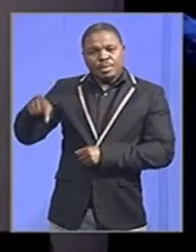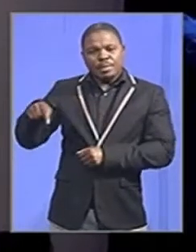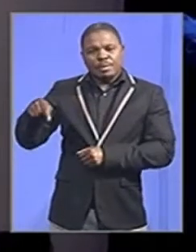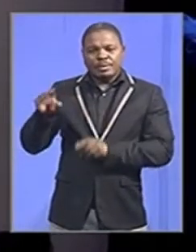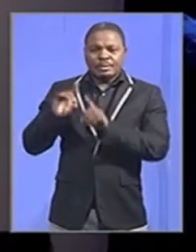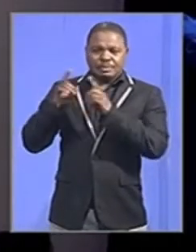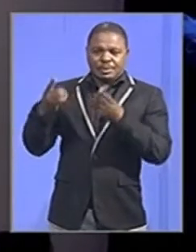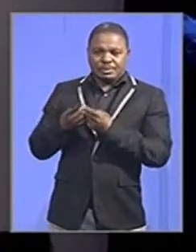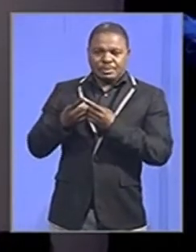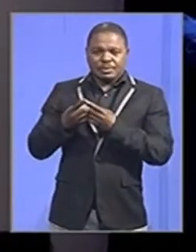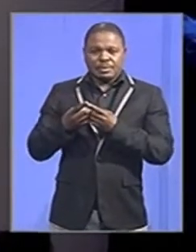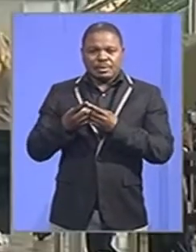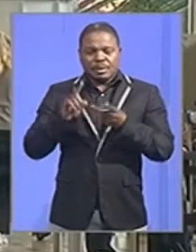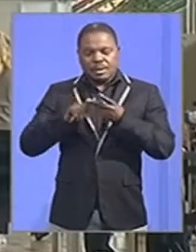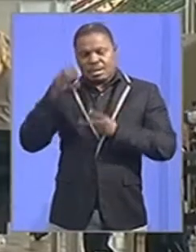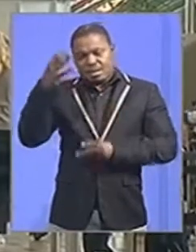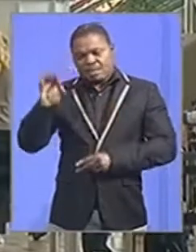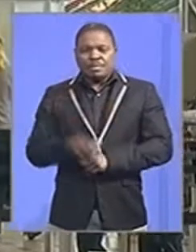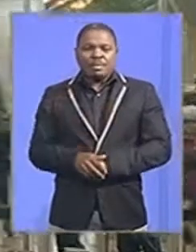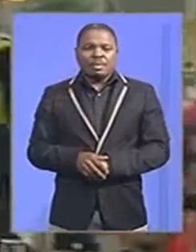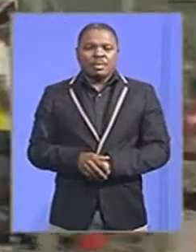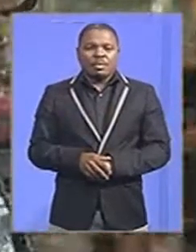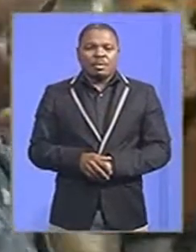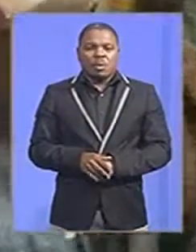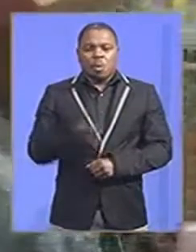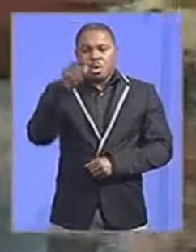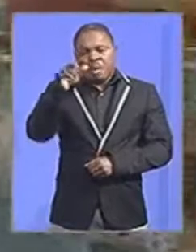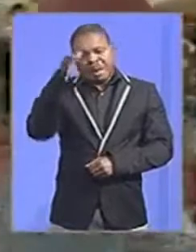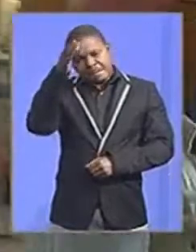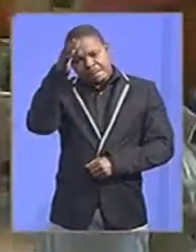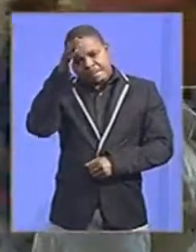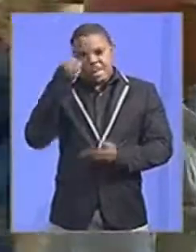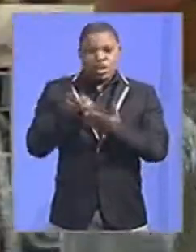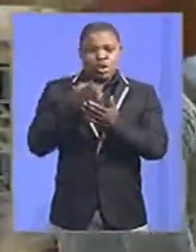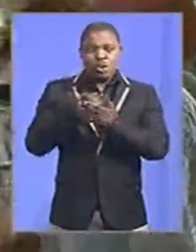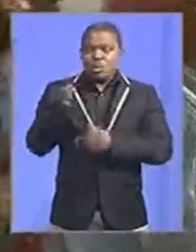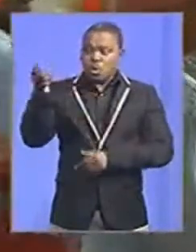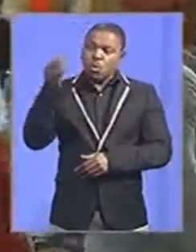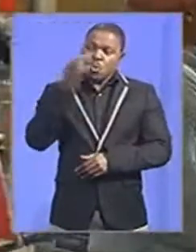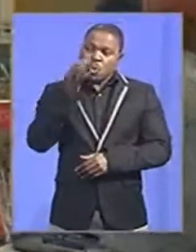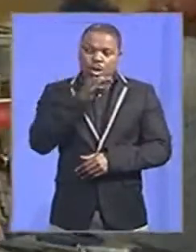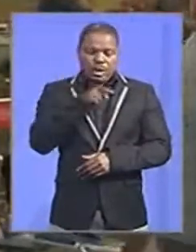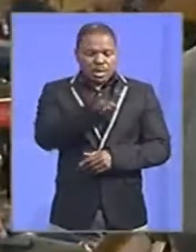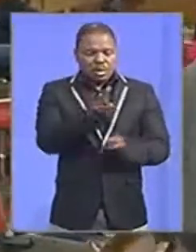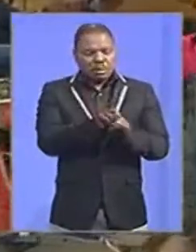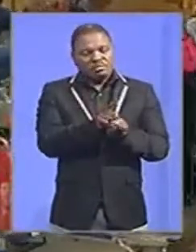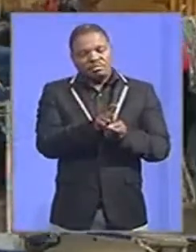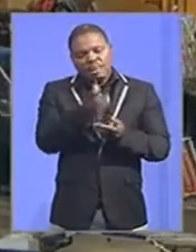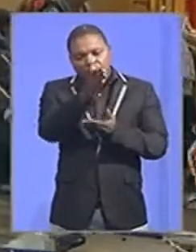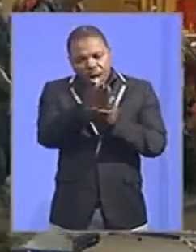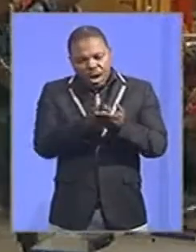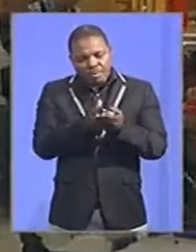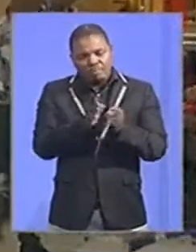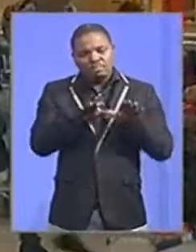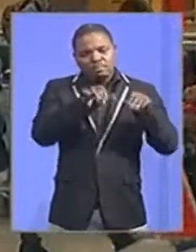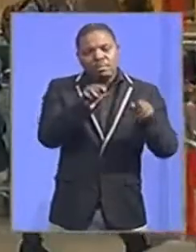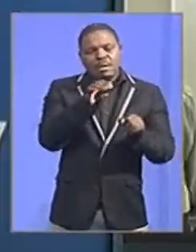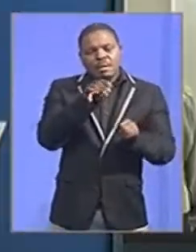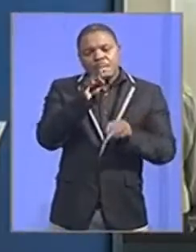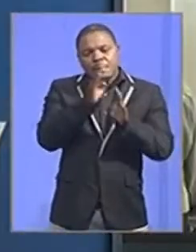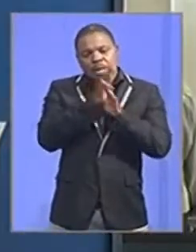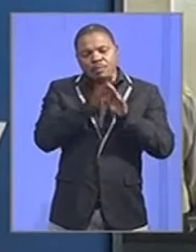the department and with government. Se seng sa ditsebi tsa moruo se re ho etsa private karolwana e itseng ya khampani ena e